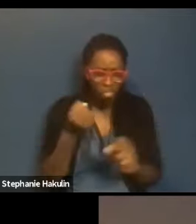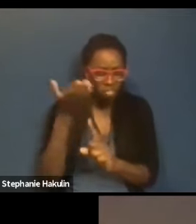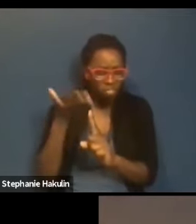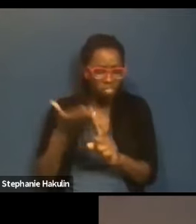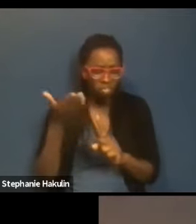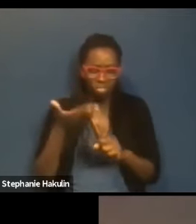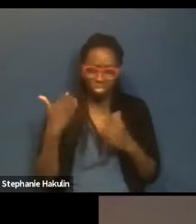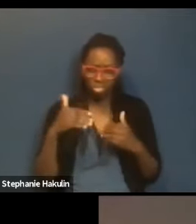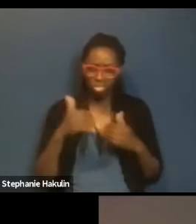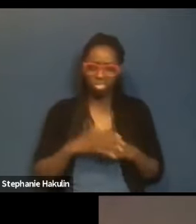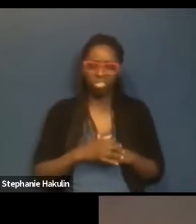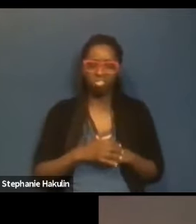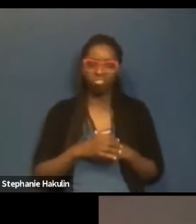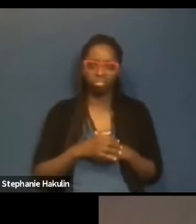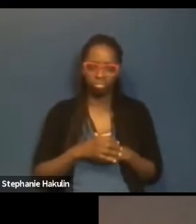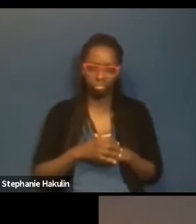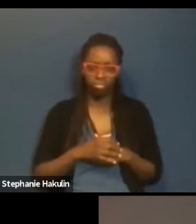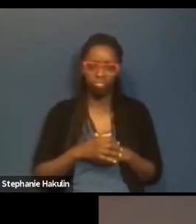Your